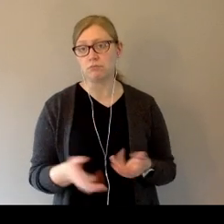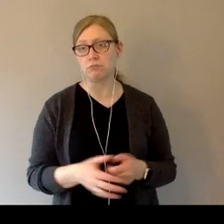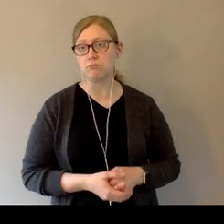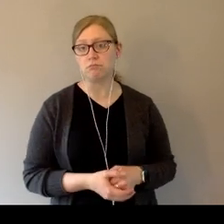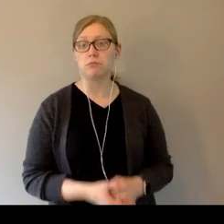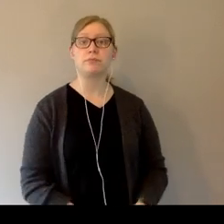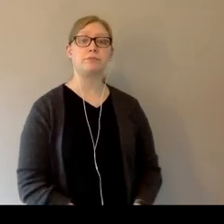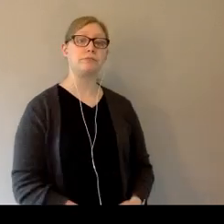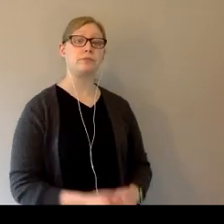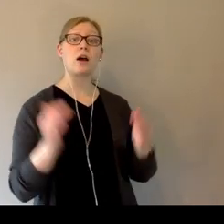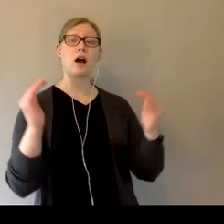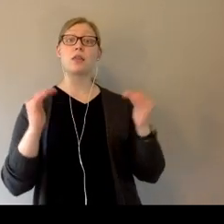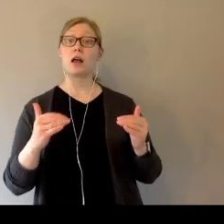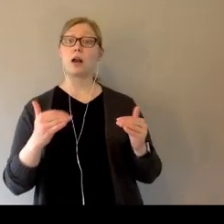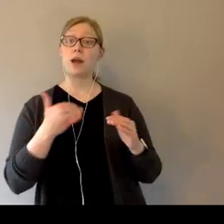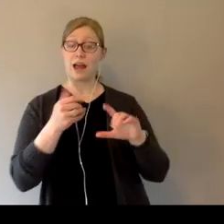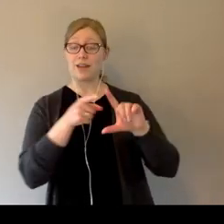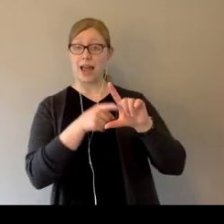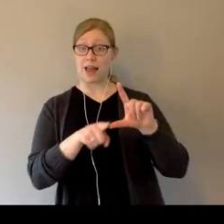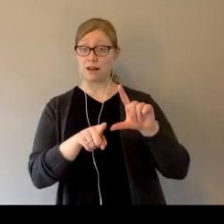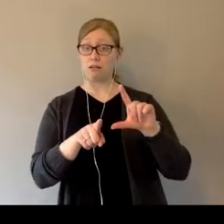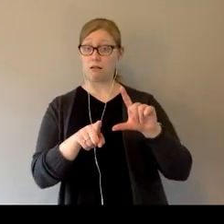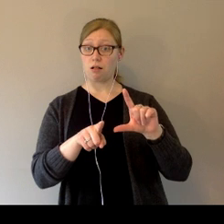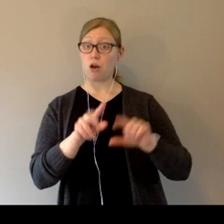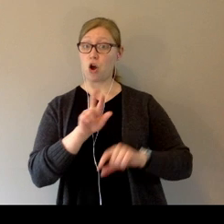And so then we have angle RVS